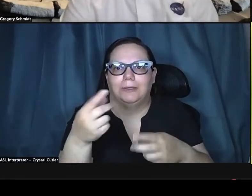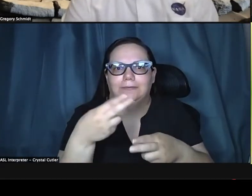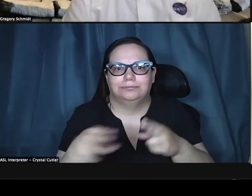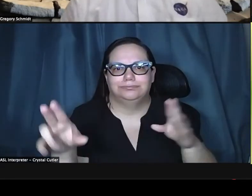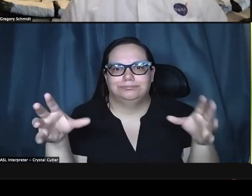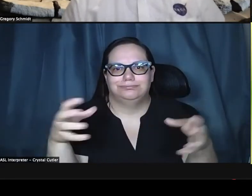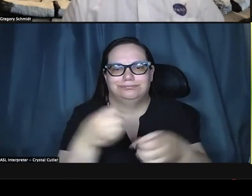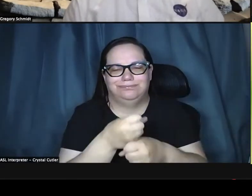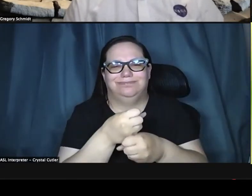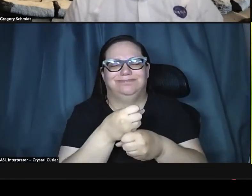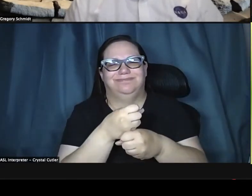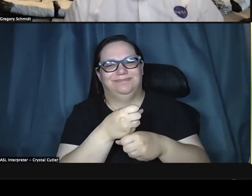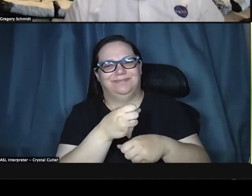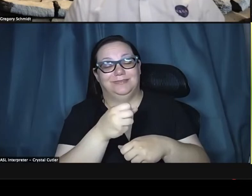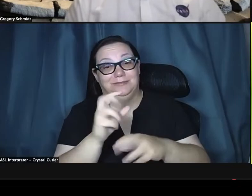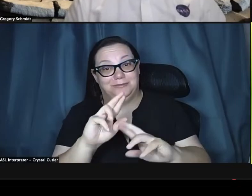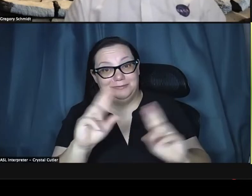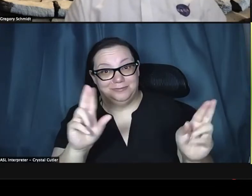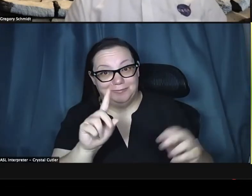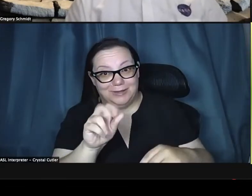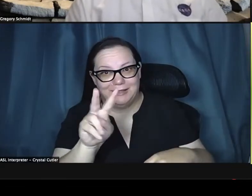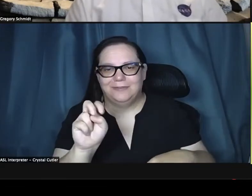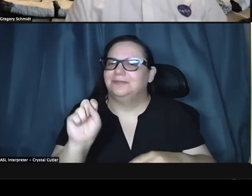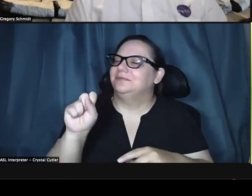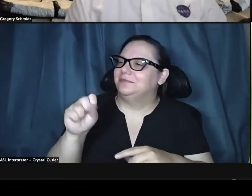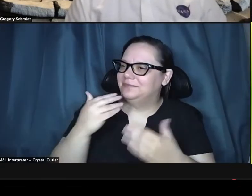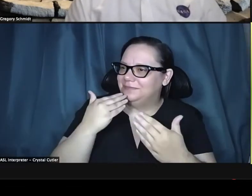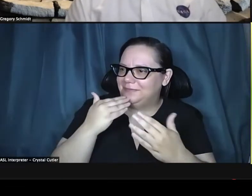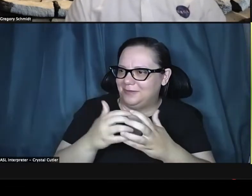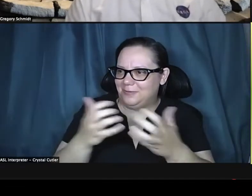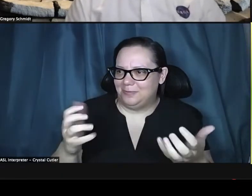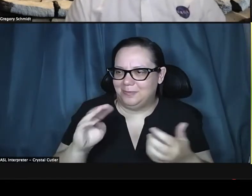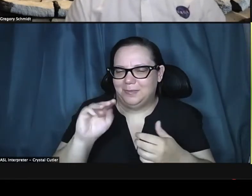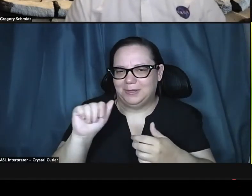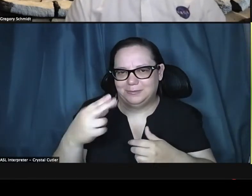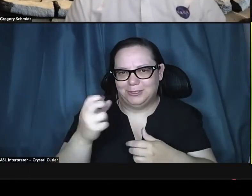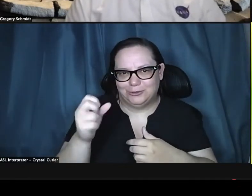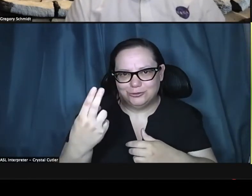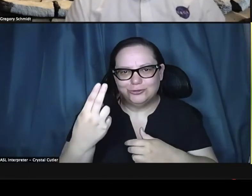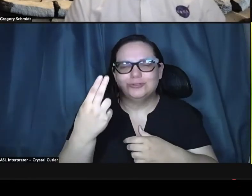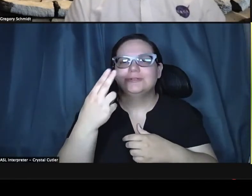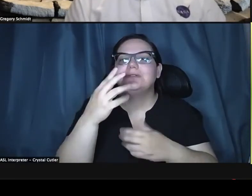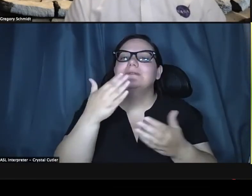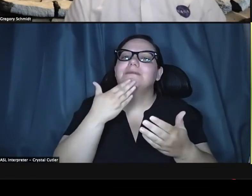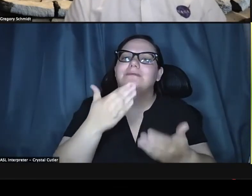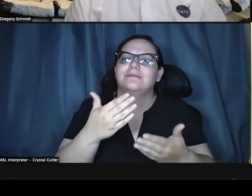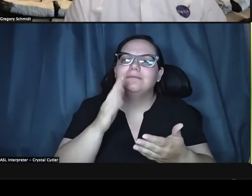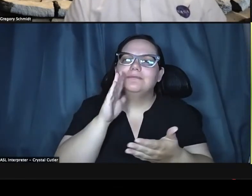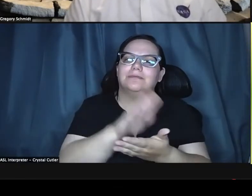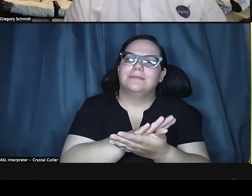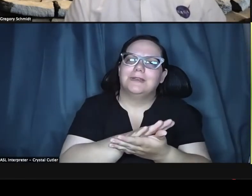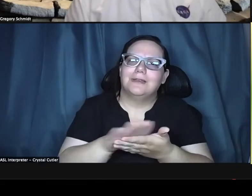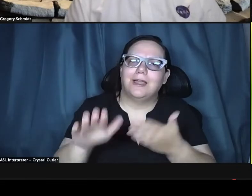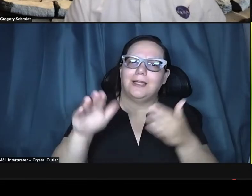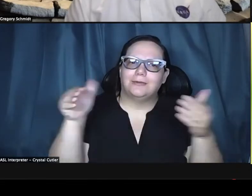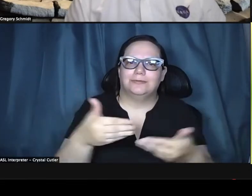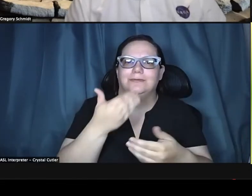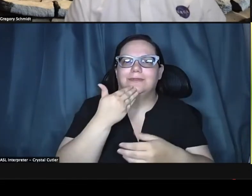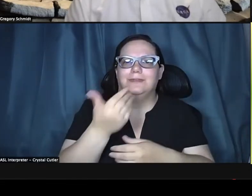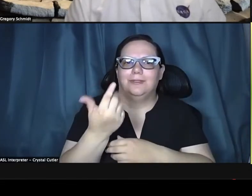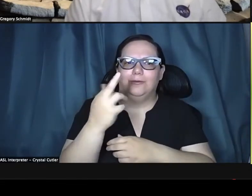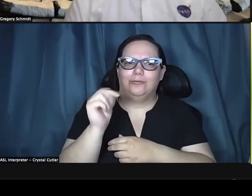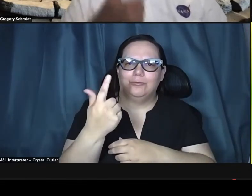you very much, Mahesh. Yes, thank you for that nice introduction. And thank you, Greg, also for the chance to be here. I hope you hear me